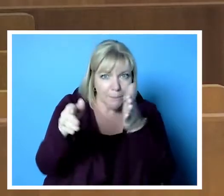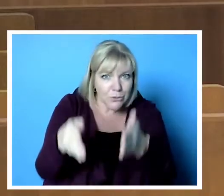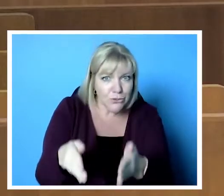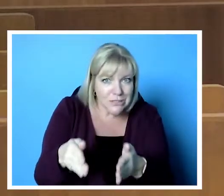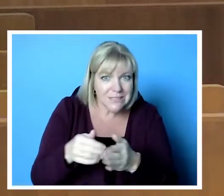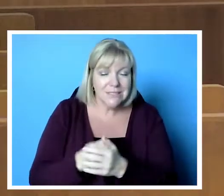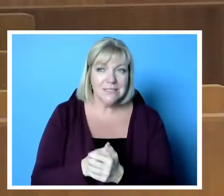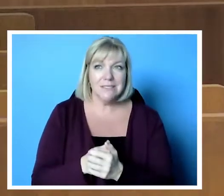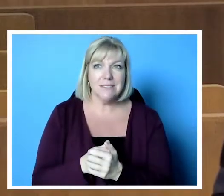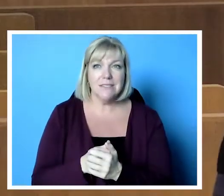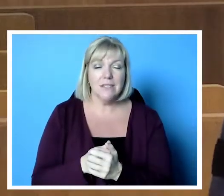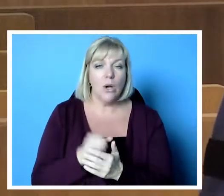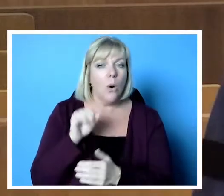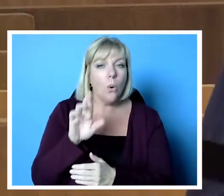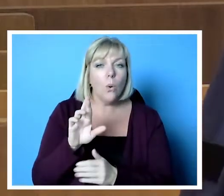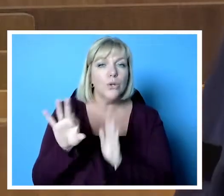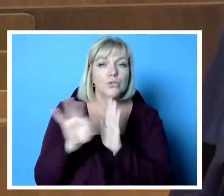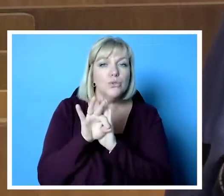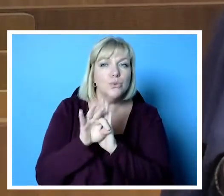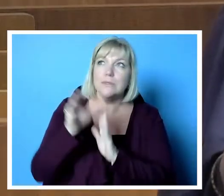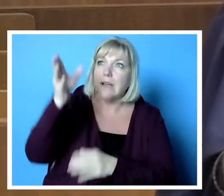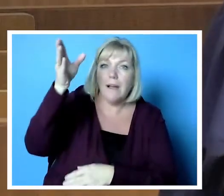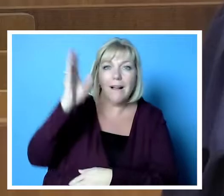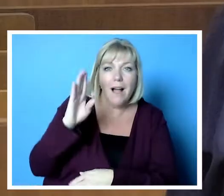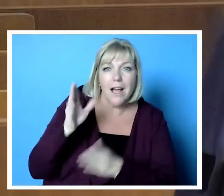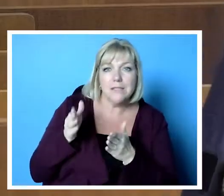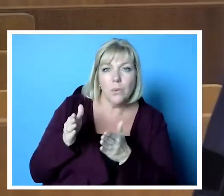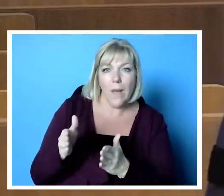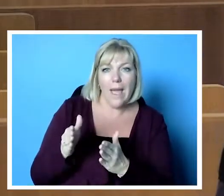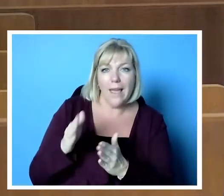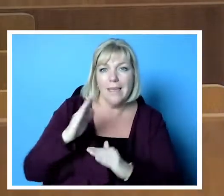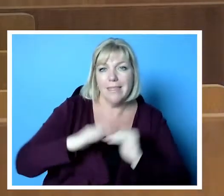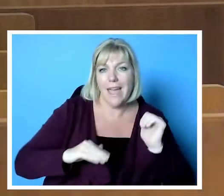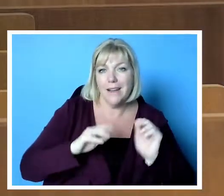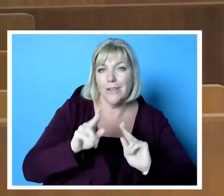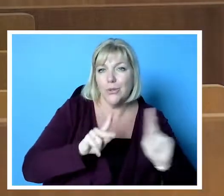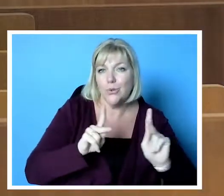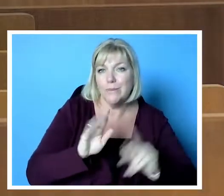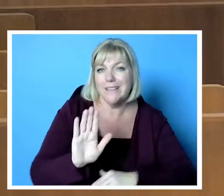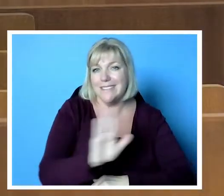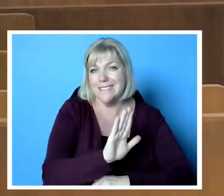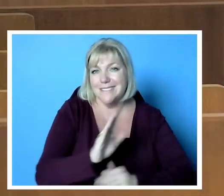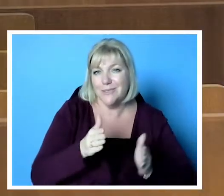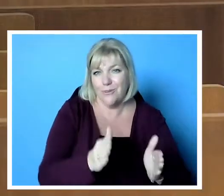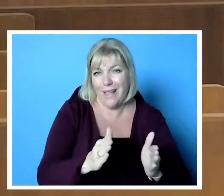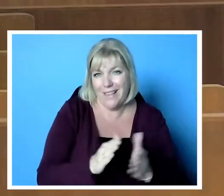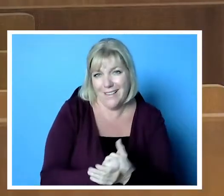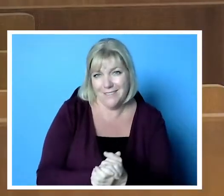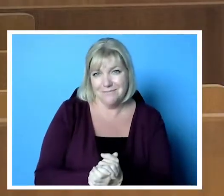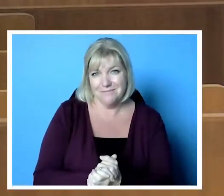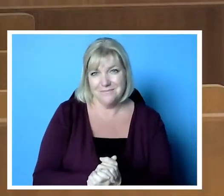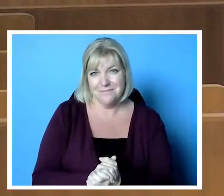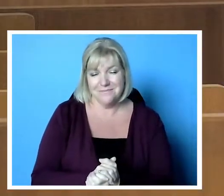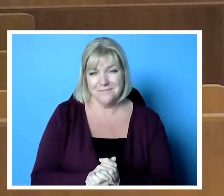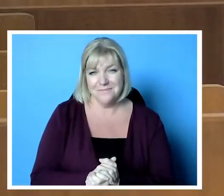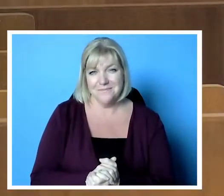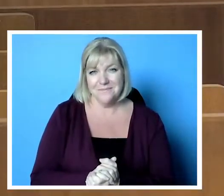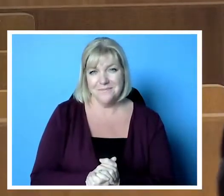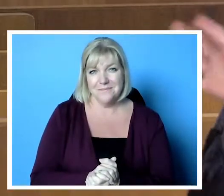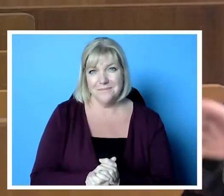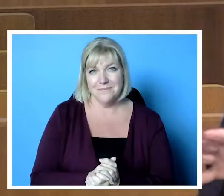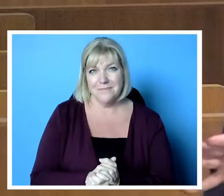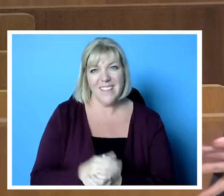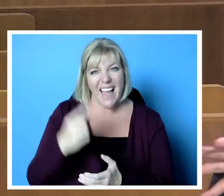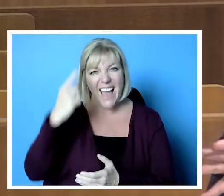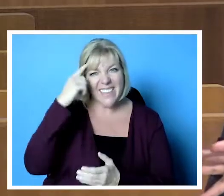is he choosing God's way over the human way of doing things? I think